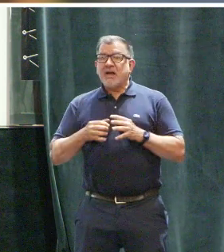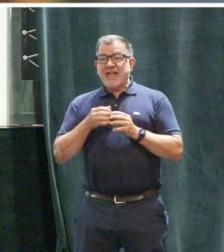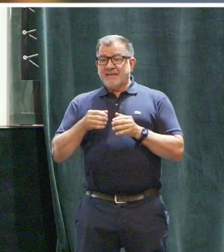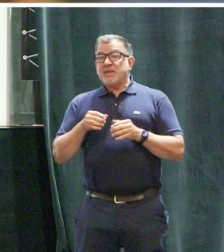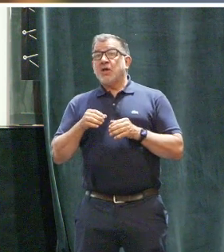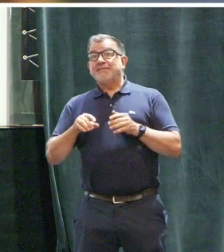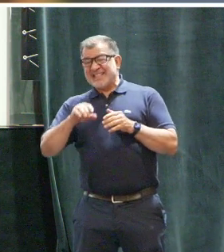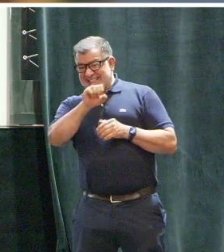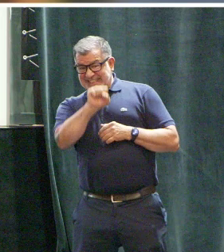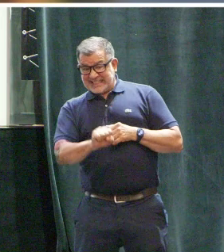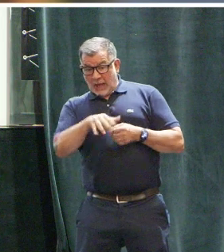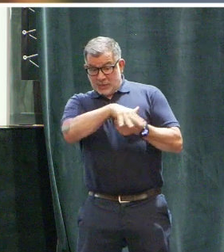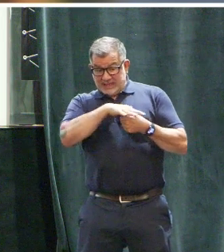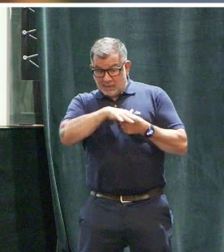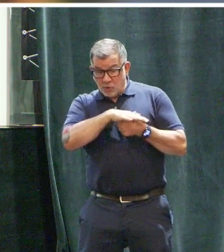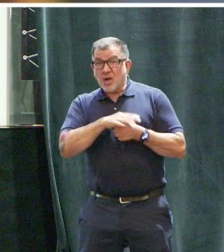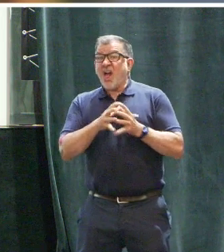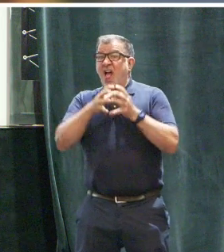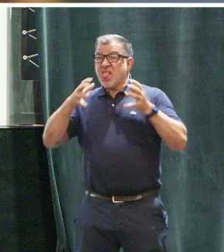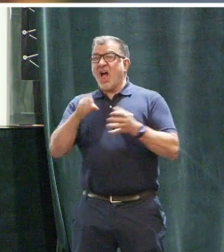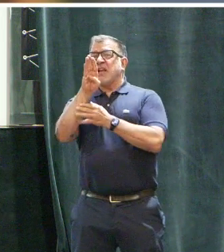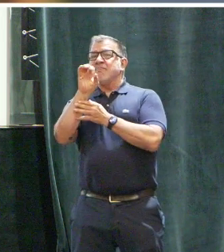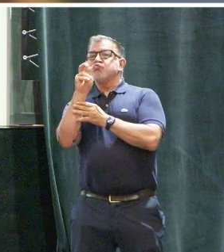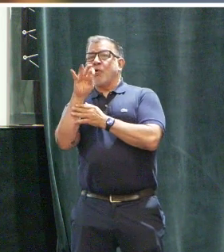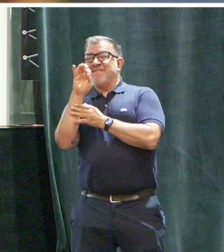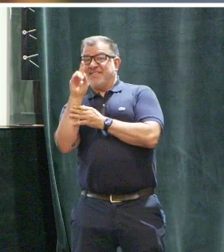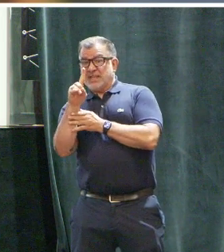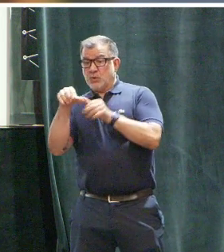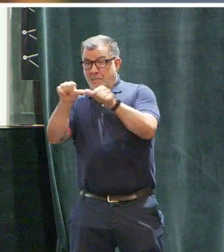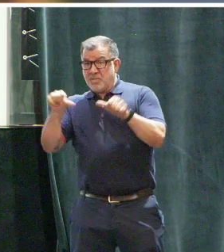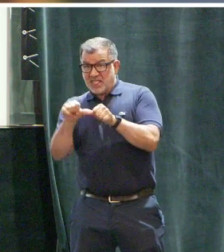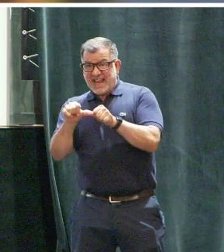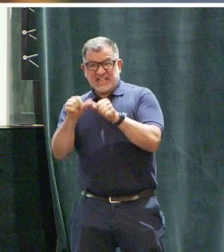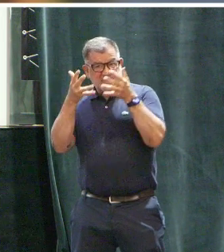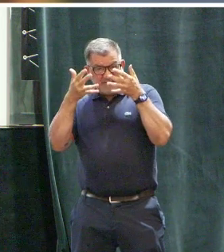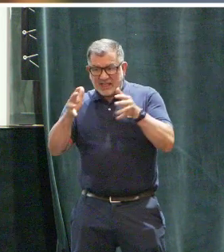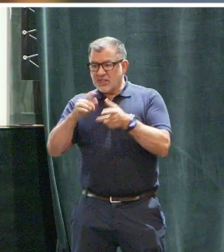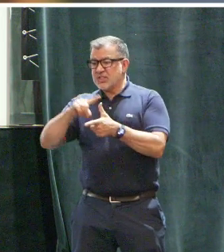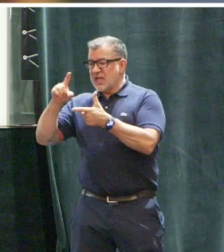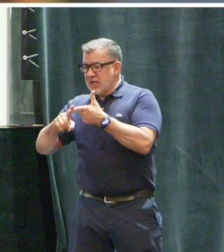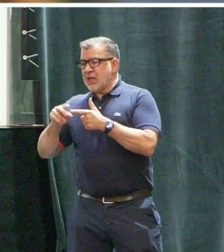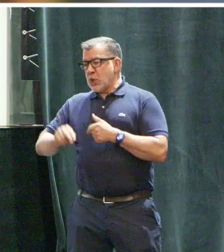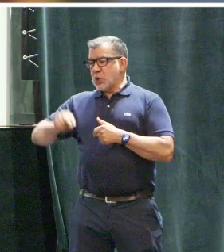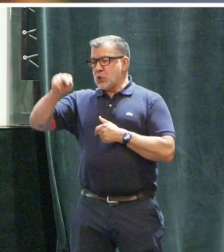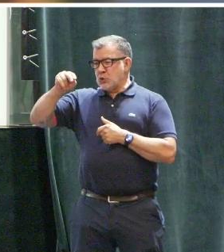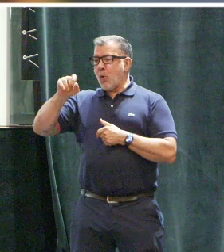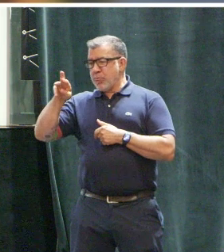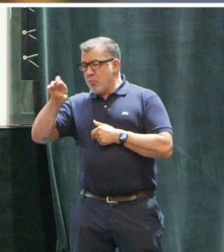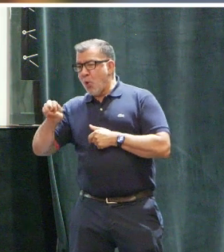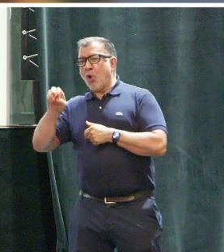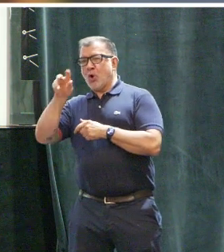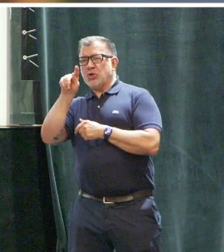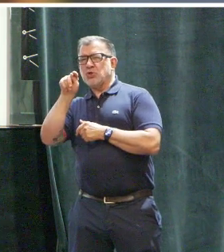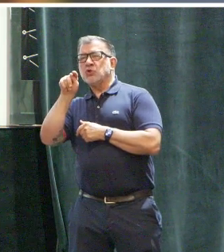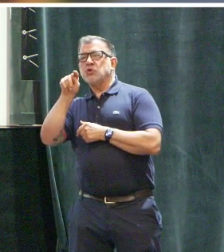Place. And we've got the North Esplanade and Tribeca area opened. And you'll notice this